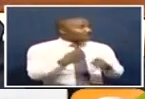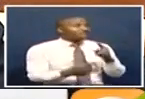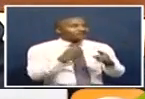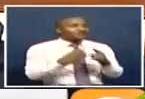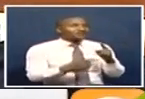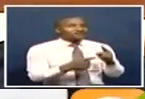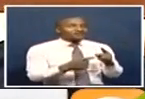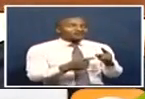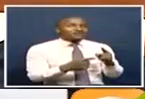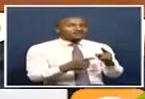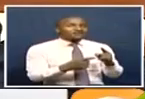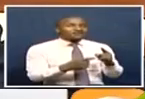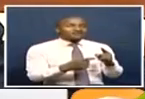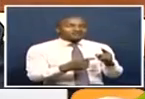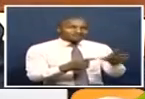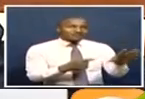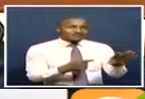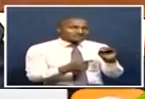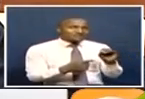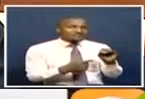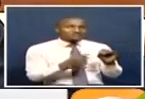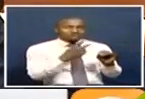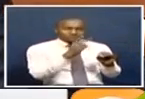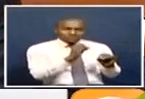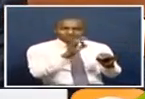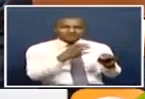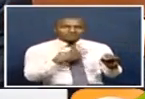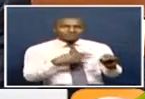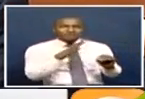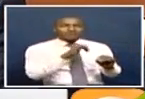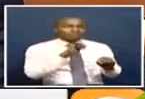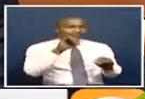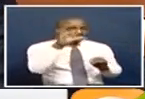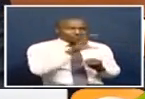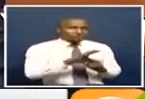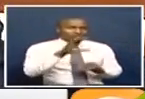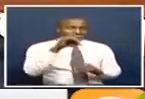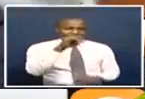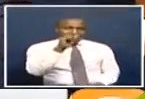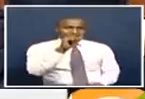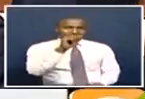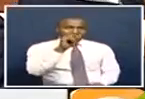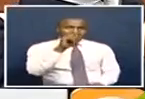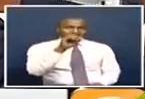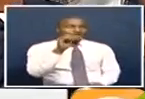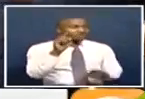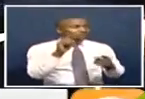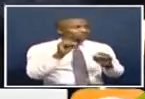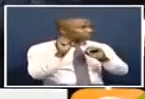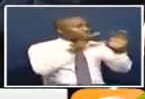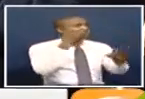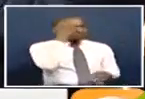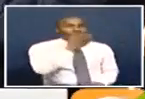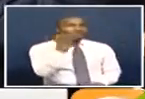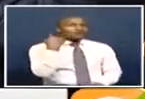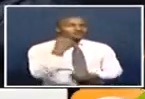takes people about 20 or 30 people from his constituents in Gatanga yes. to Europe. Mm. Last year they were